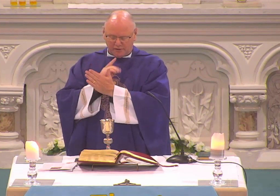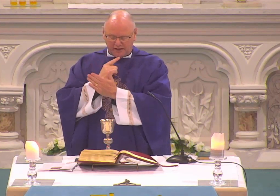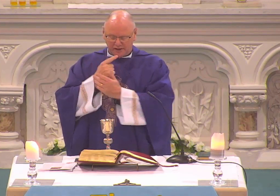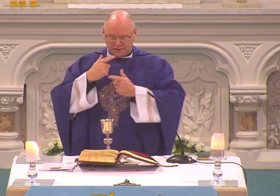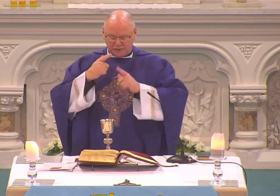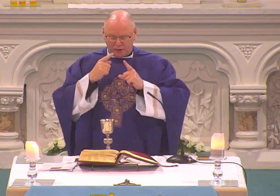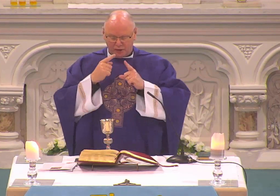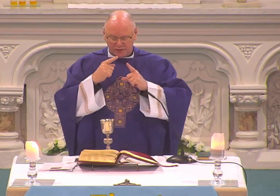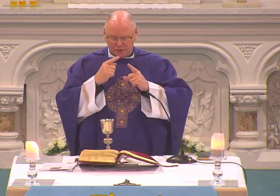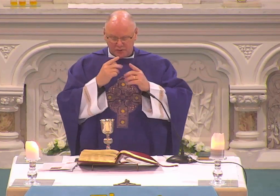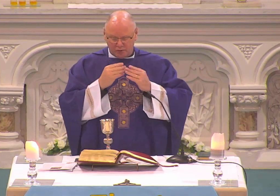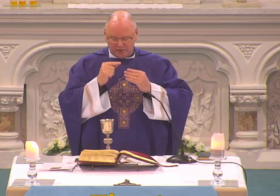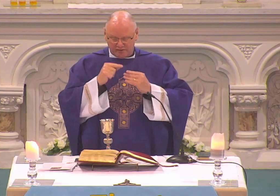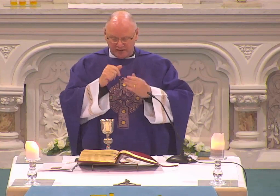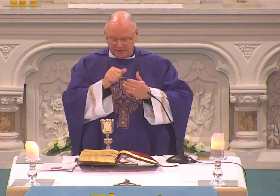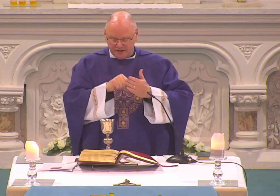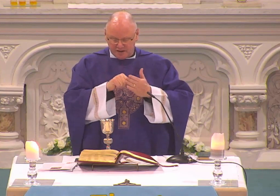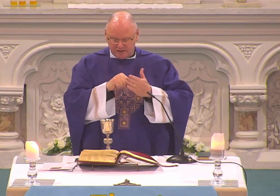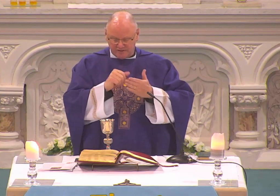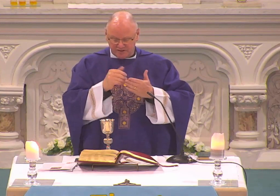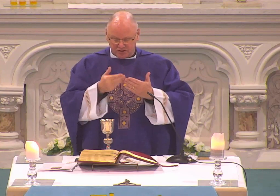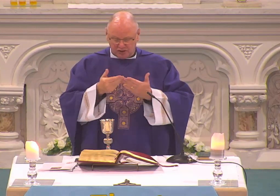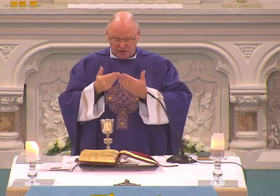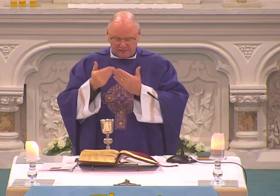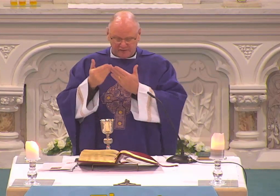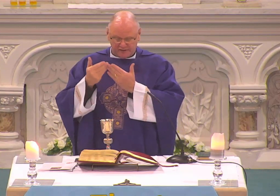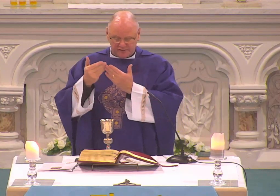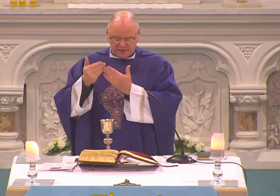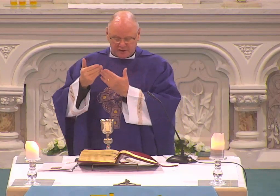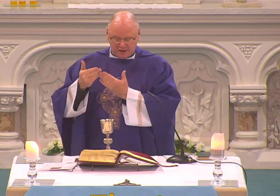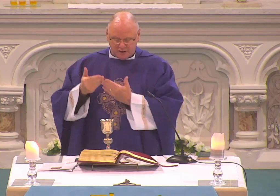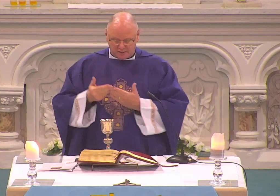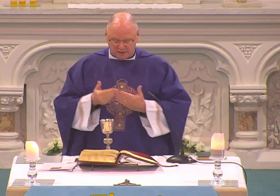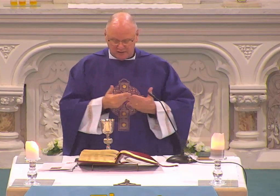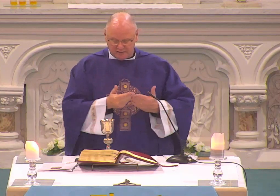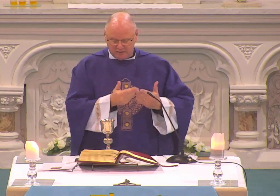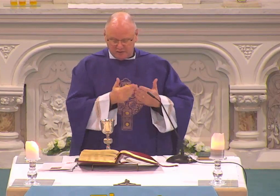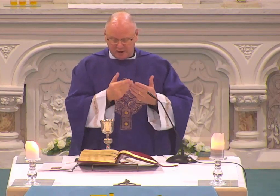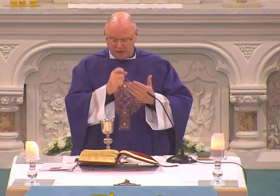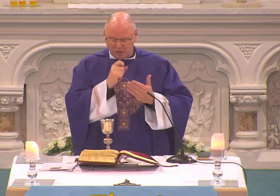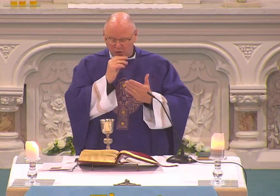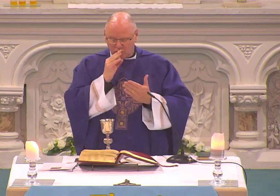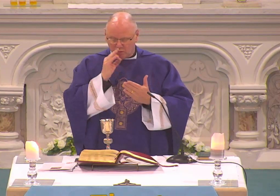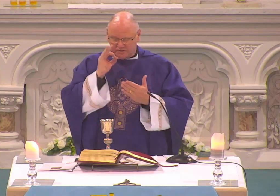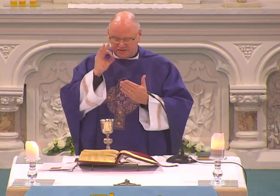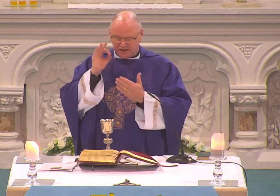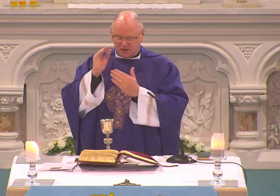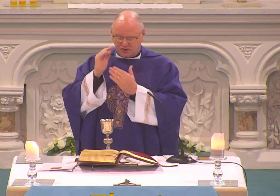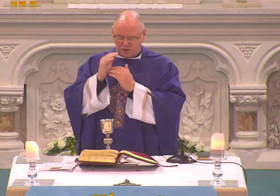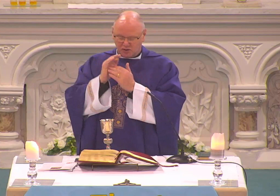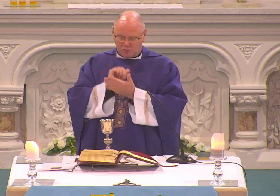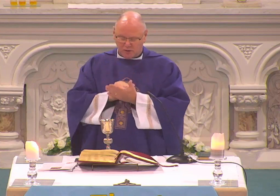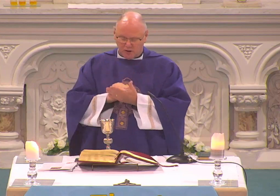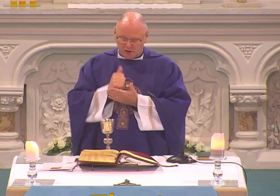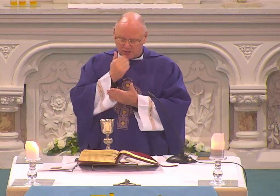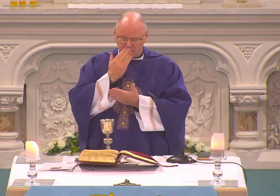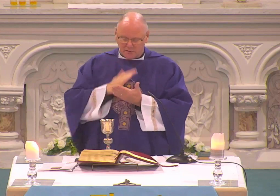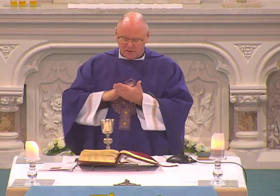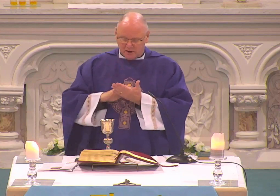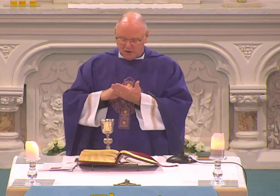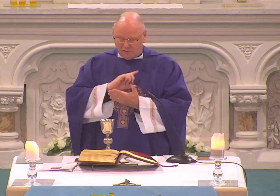Be pleased, O Lord, with the sacrificial offerings, and grant that we beseech your